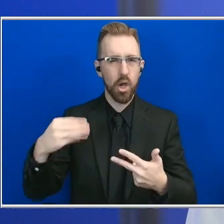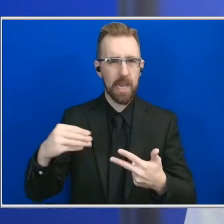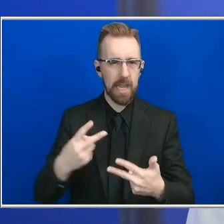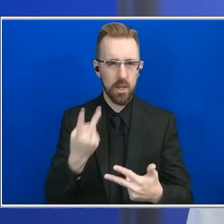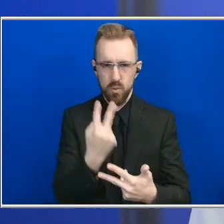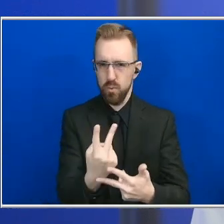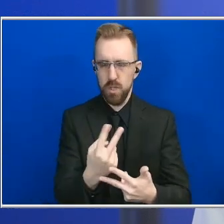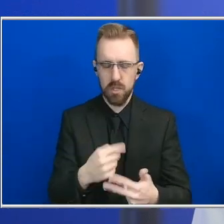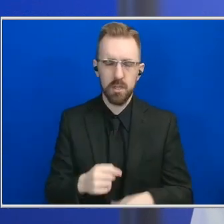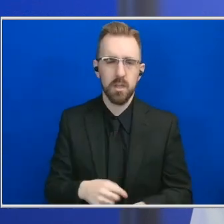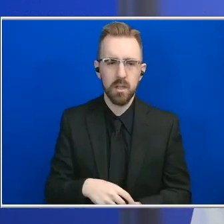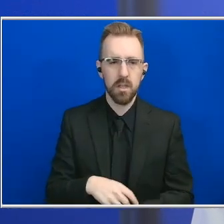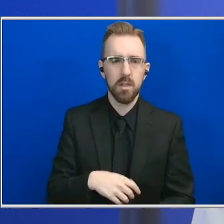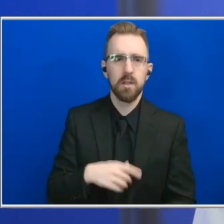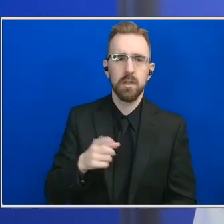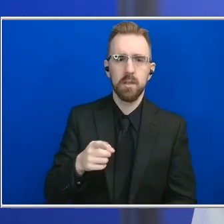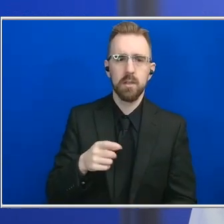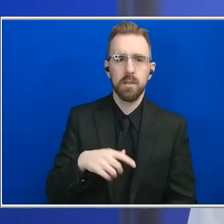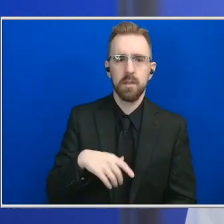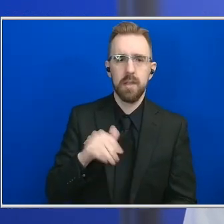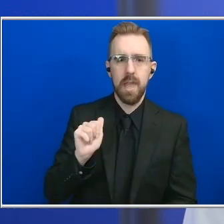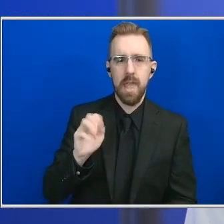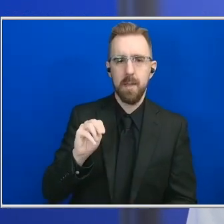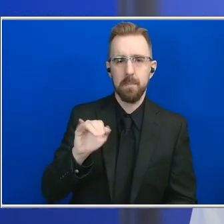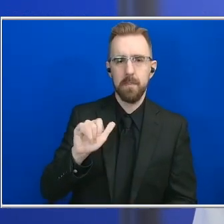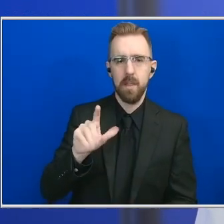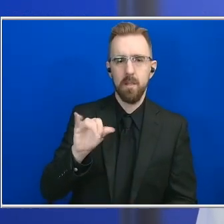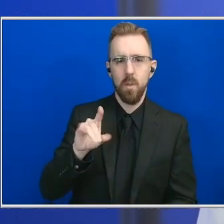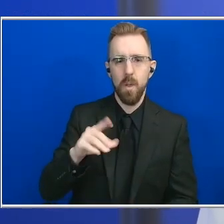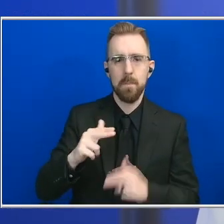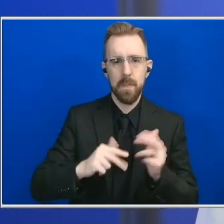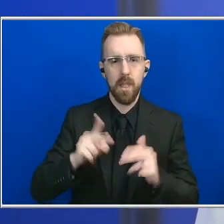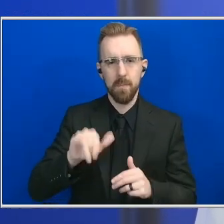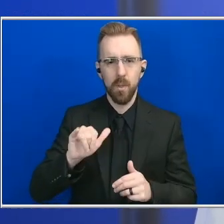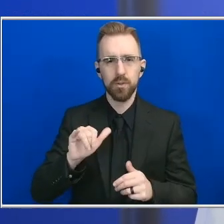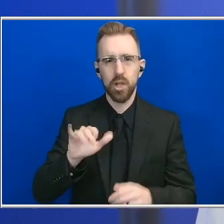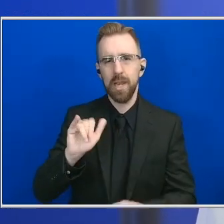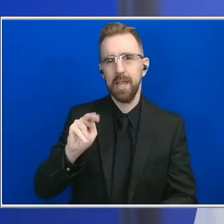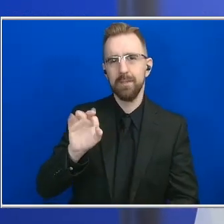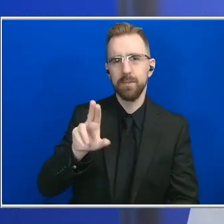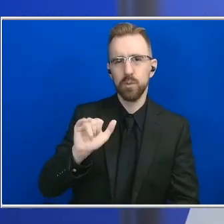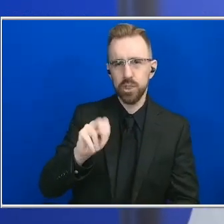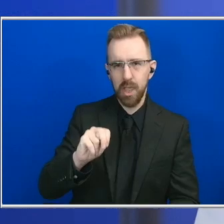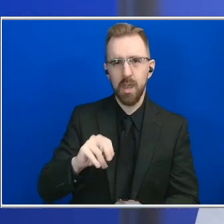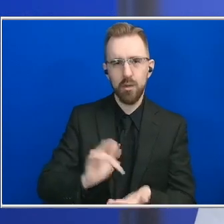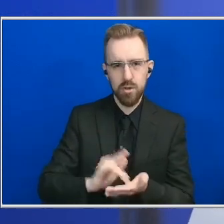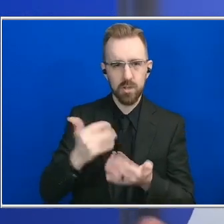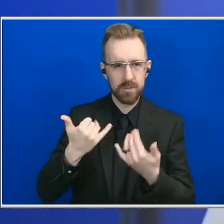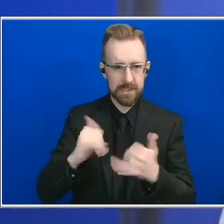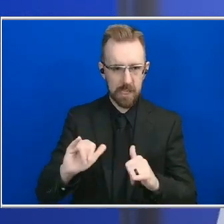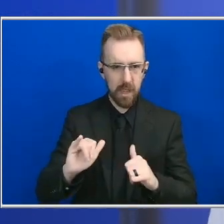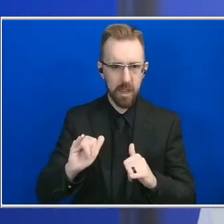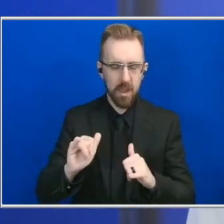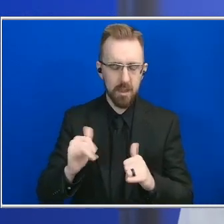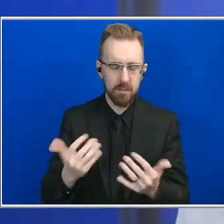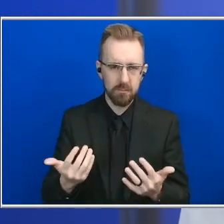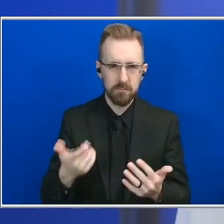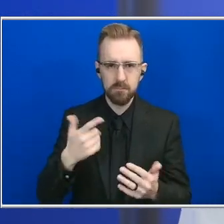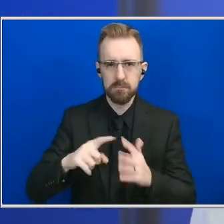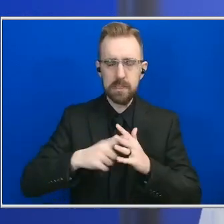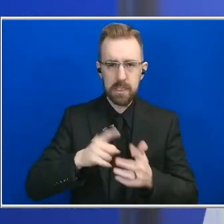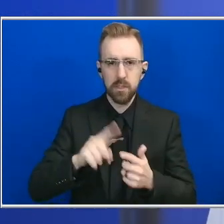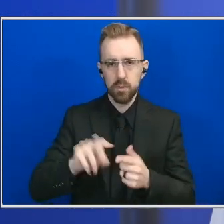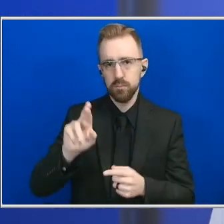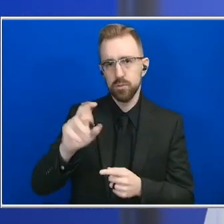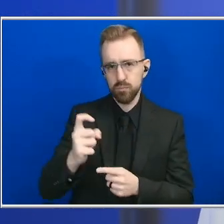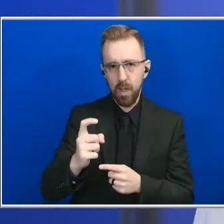after amyloid buildup in the brain, and those are infusion drugs that we are still, that we're beginning to prescribe to a